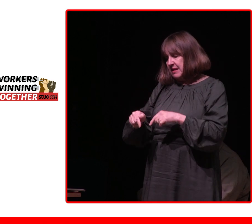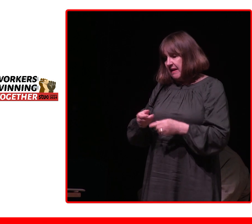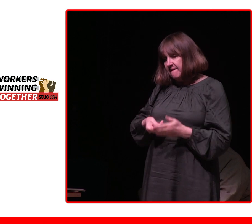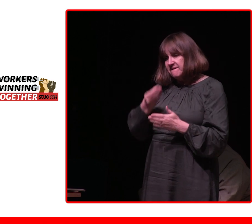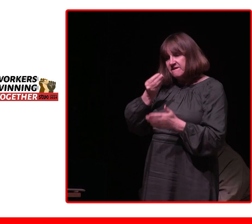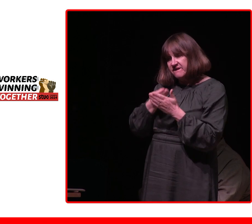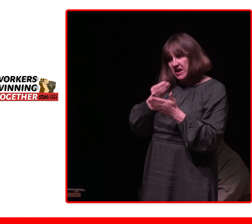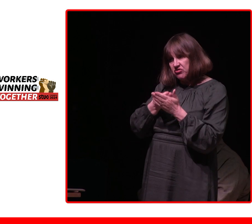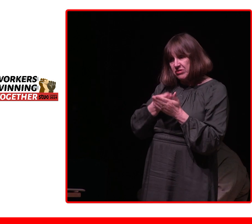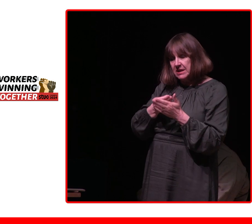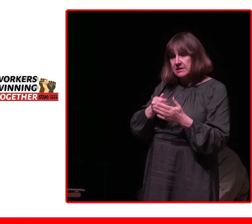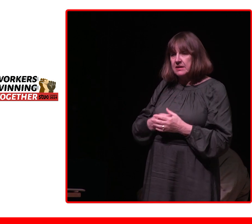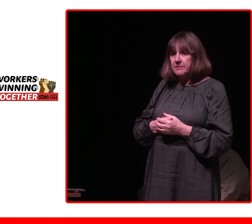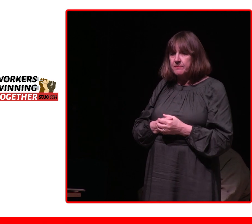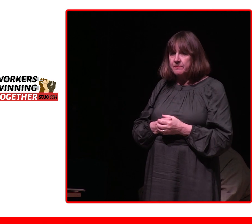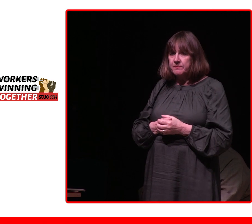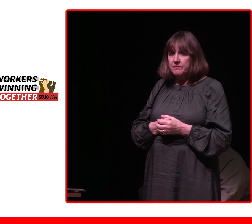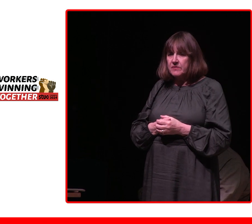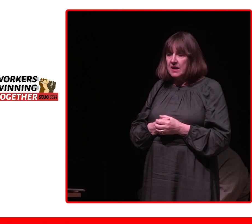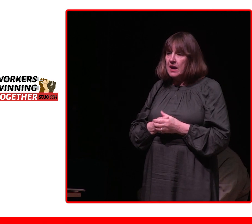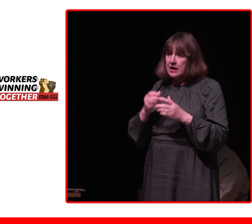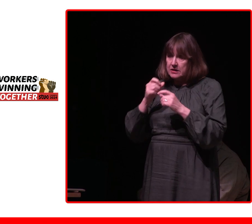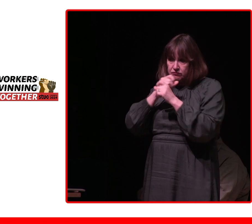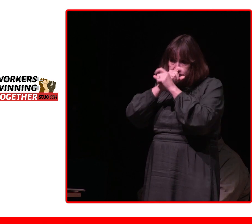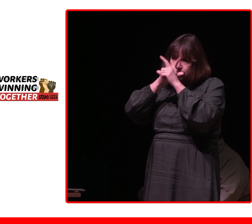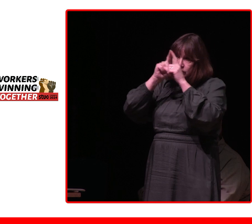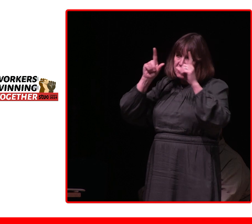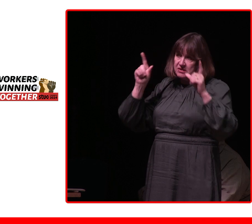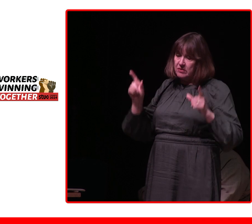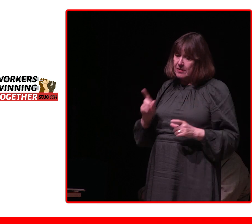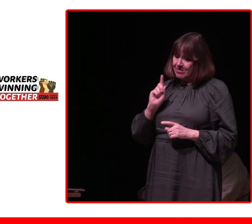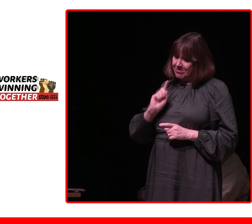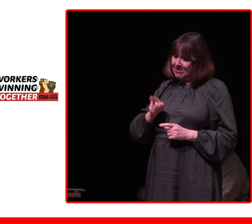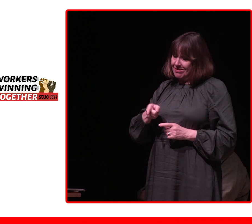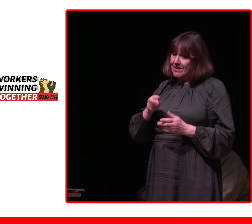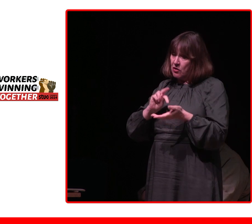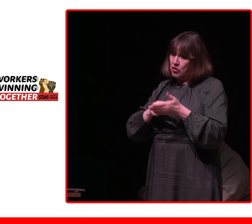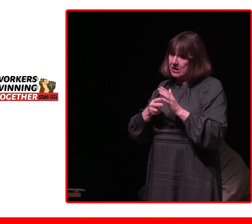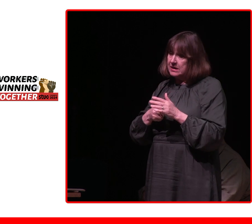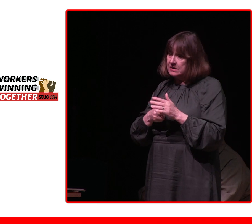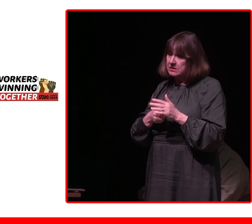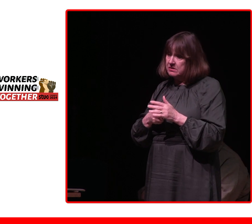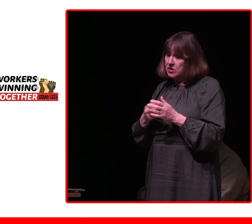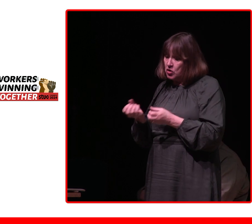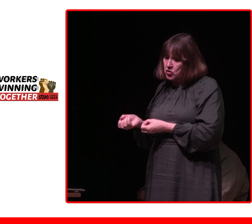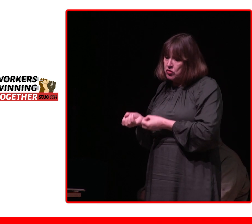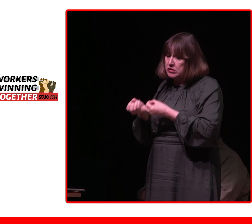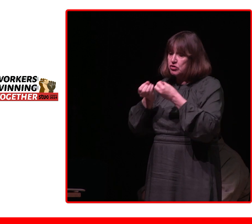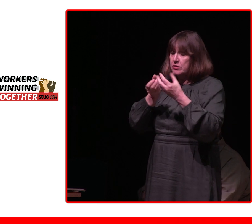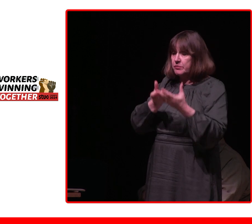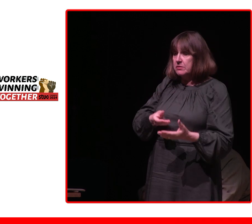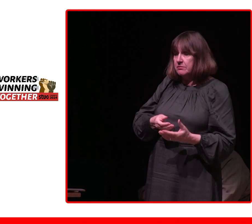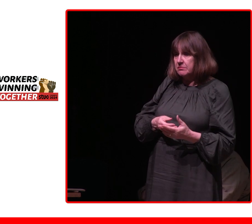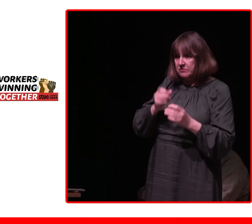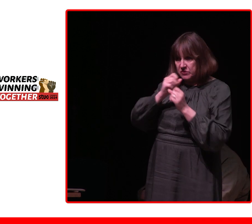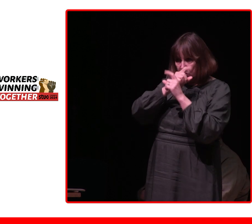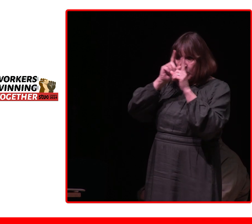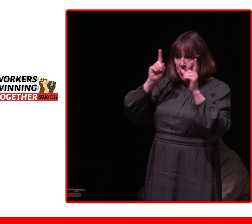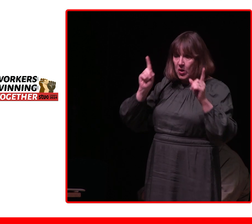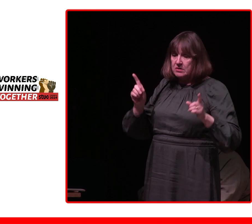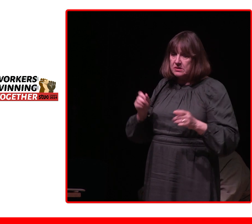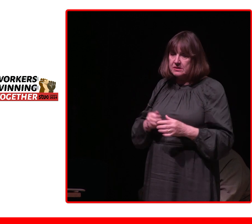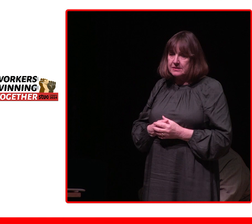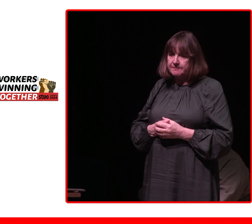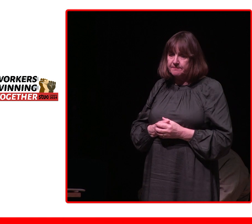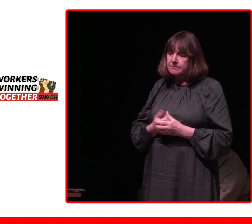fundraising and raising awareness. And they've made and organisations like that make a major contribution to raising awareness. But